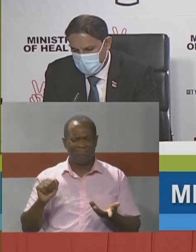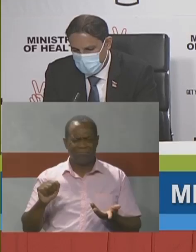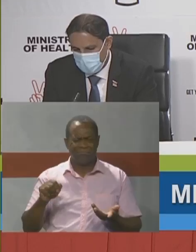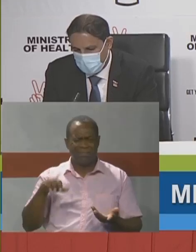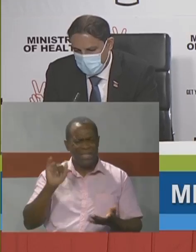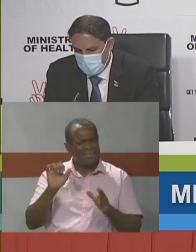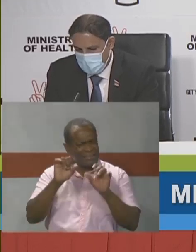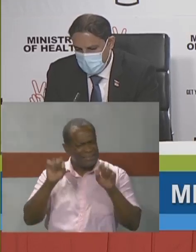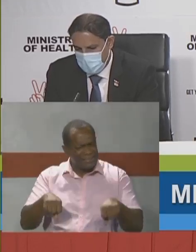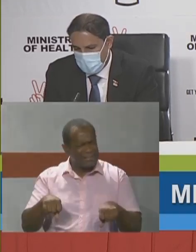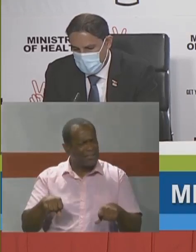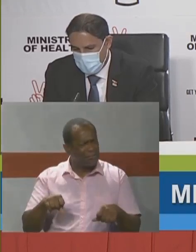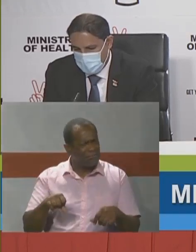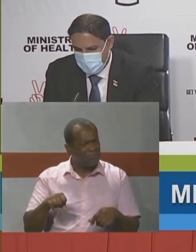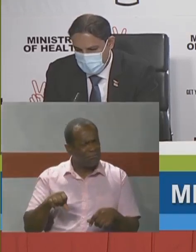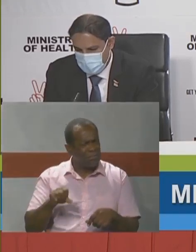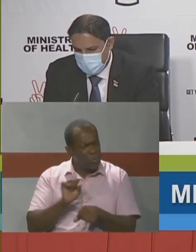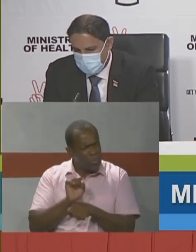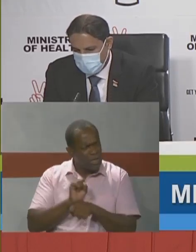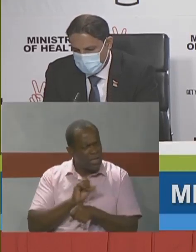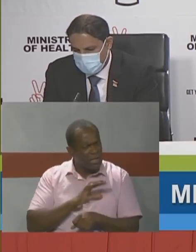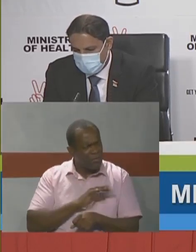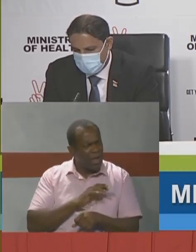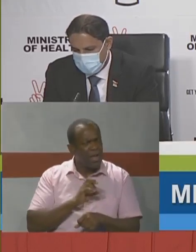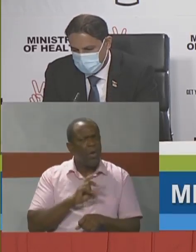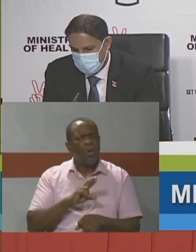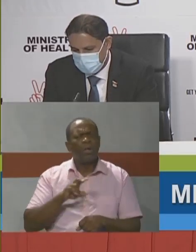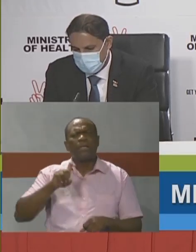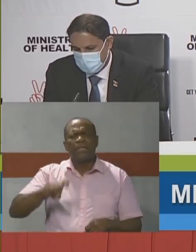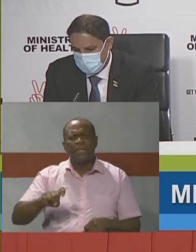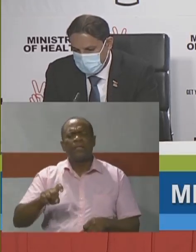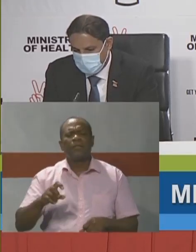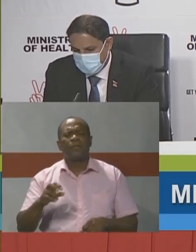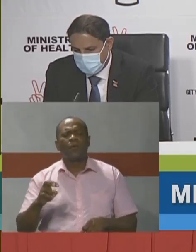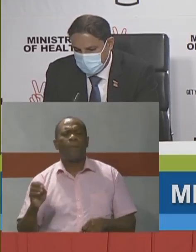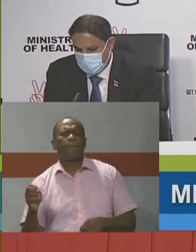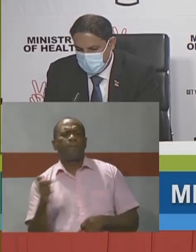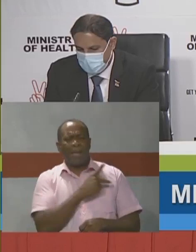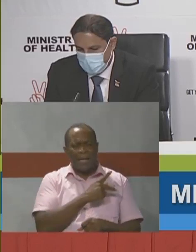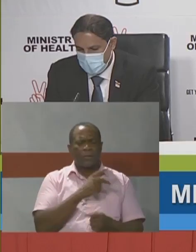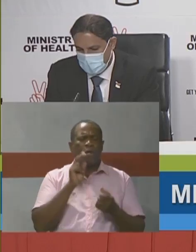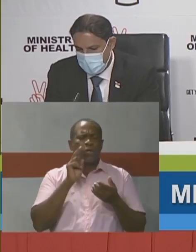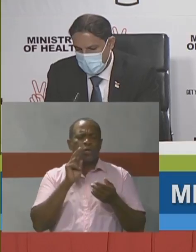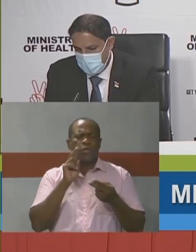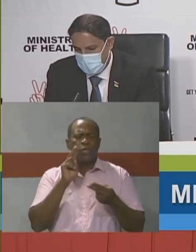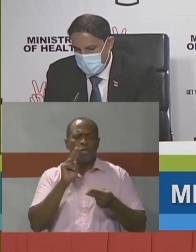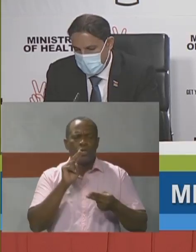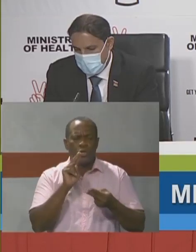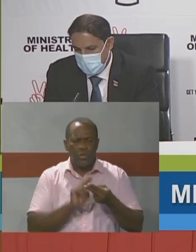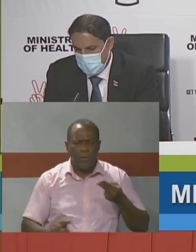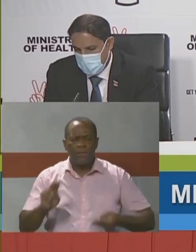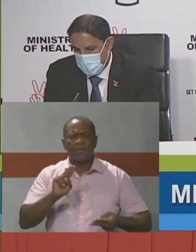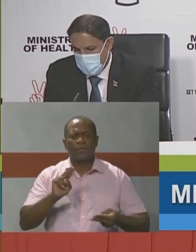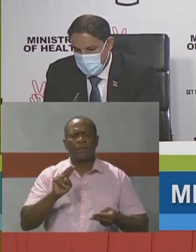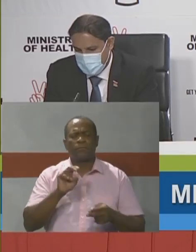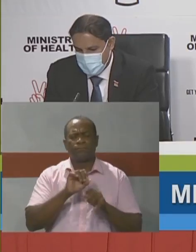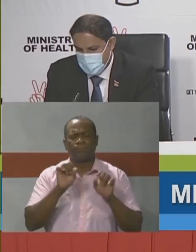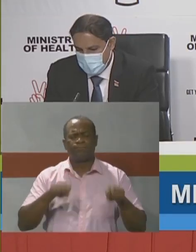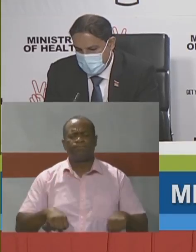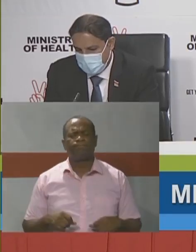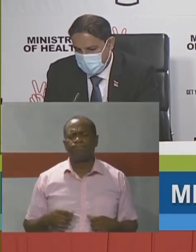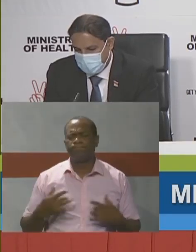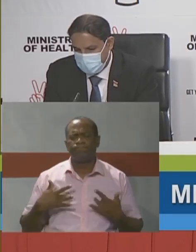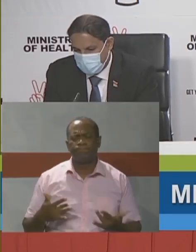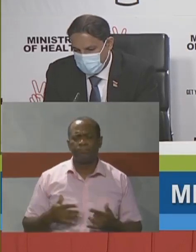or should there be a return to a universal system? Okay. Yeah. So it